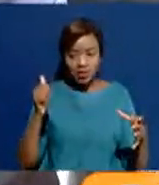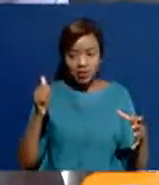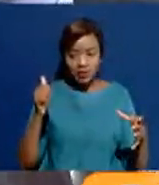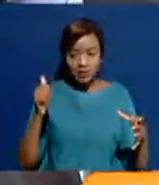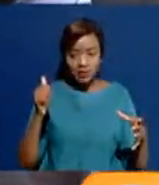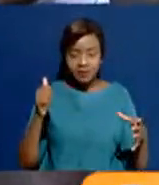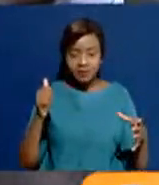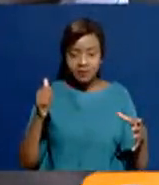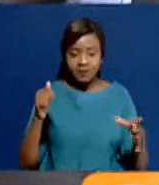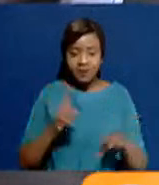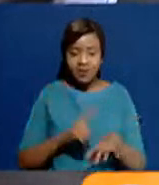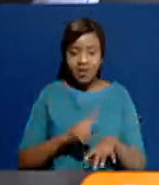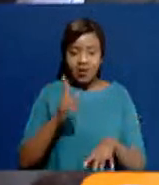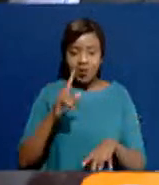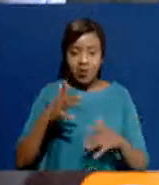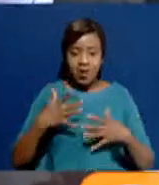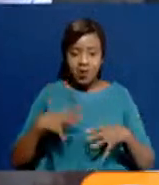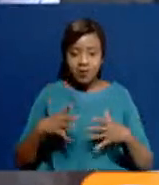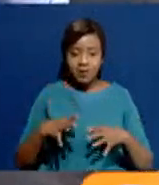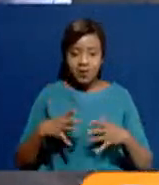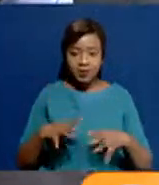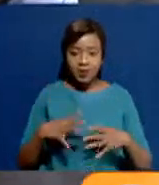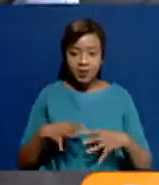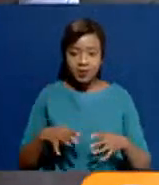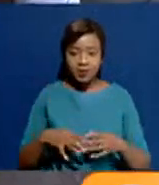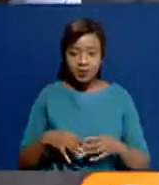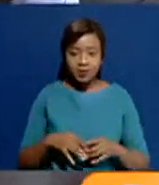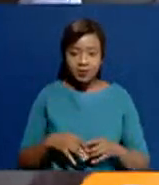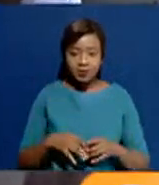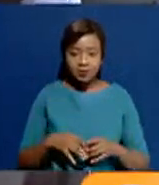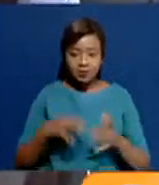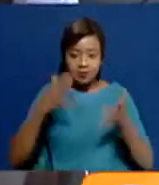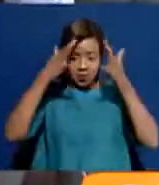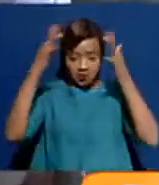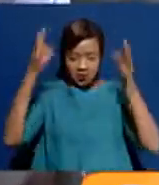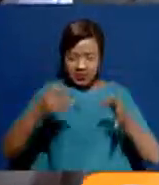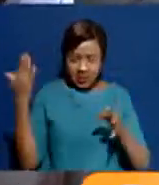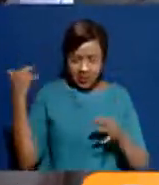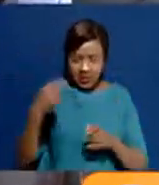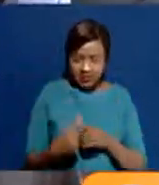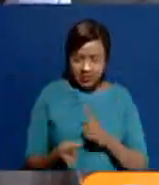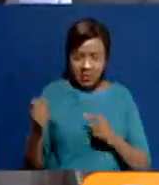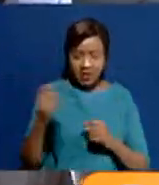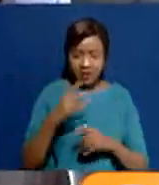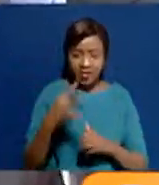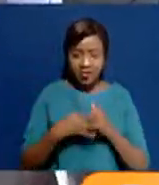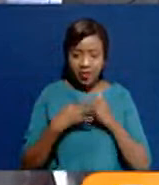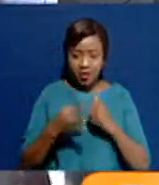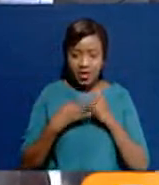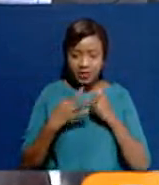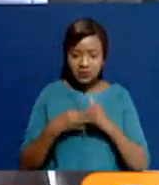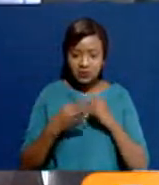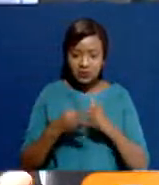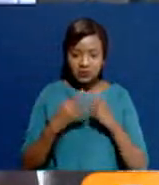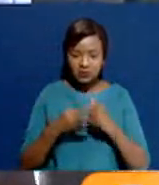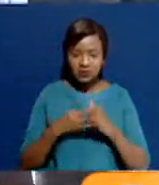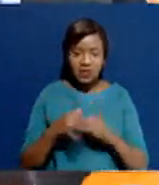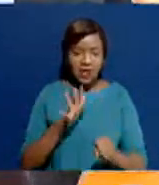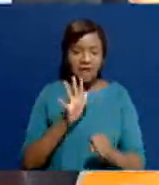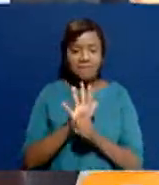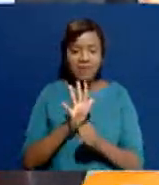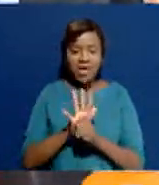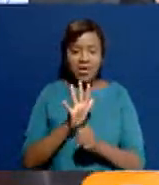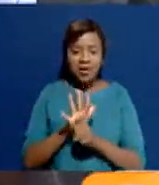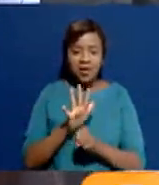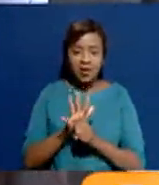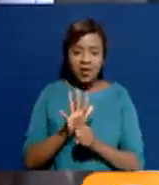wakati wananchi waliamua vile waliamua mwaka uliopita mwezi wa Agosti, wengine wetu